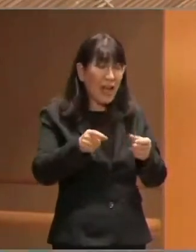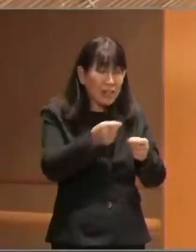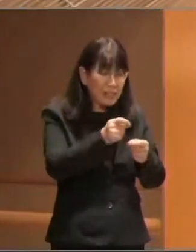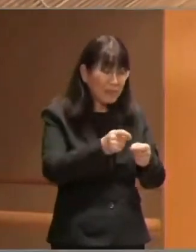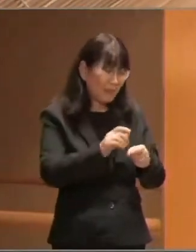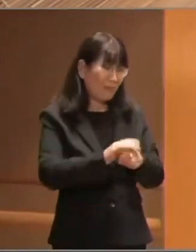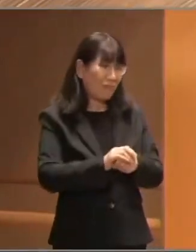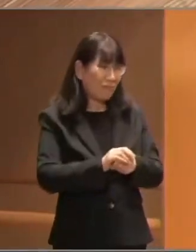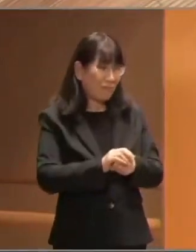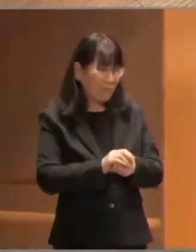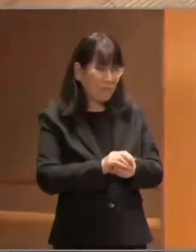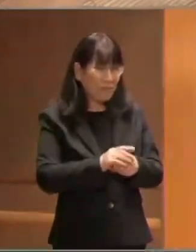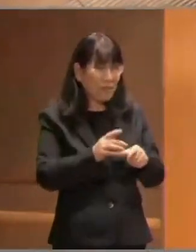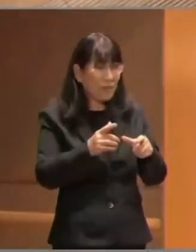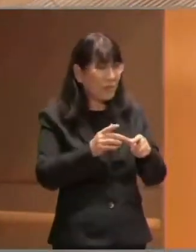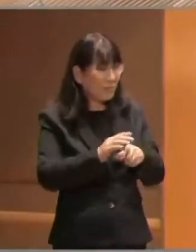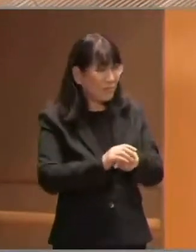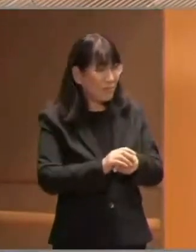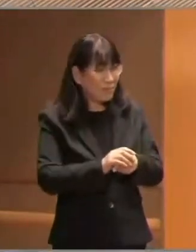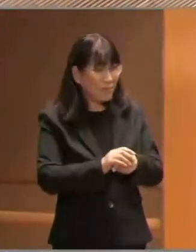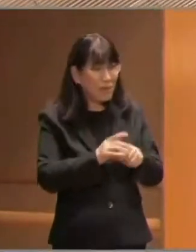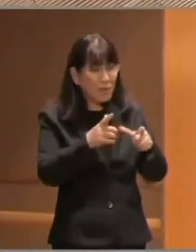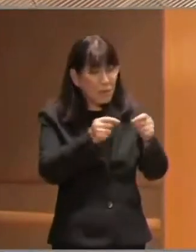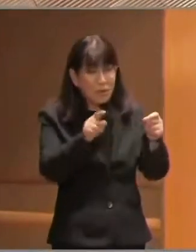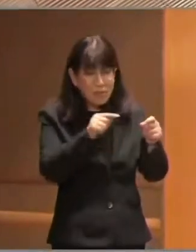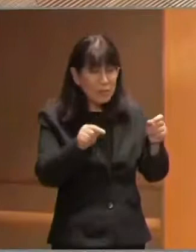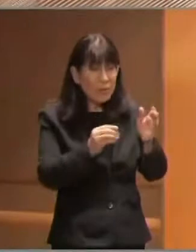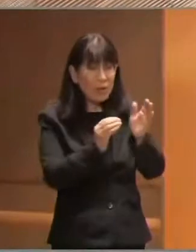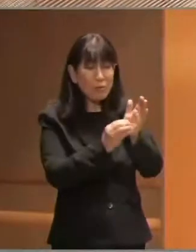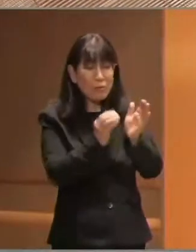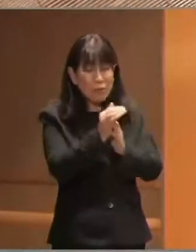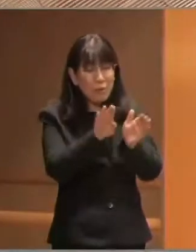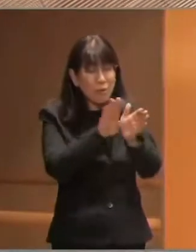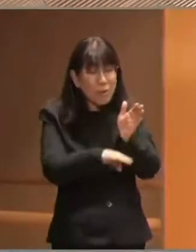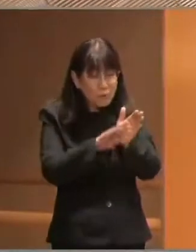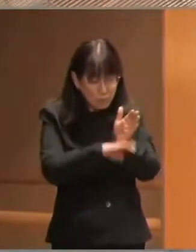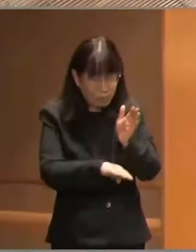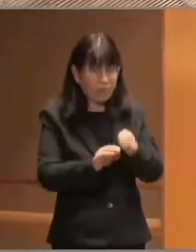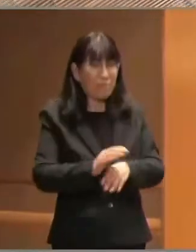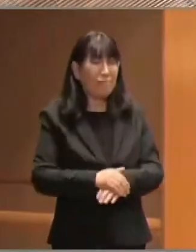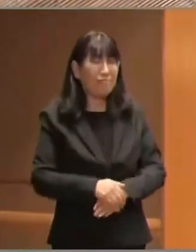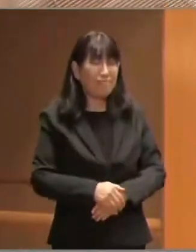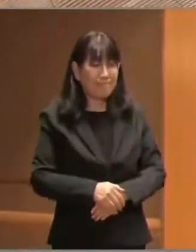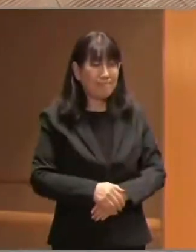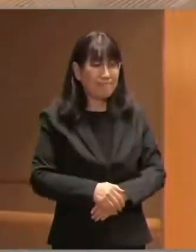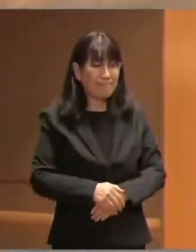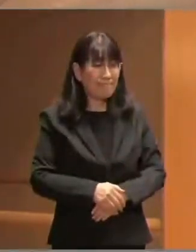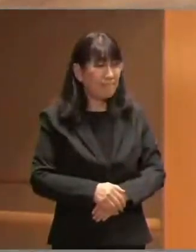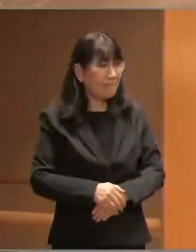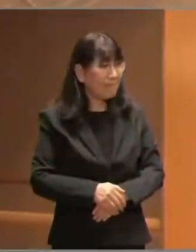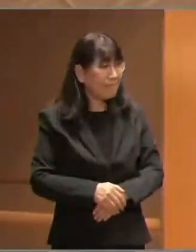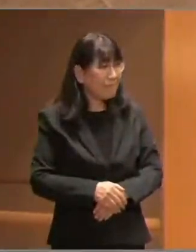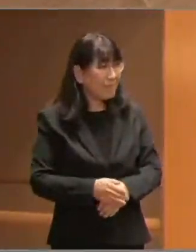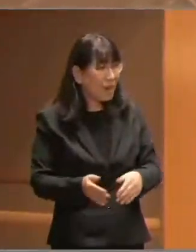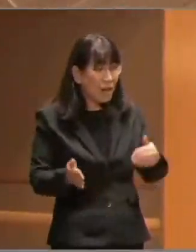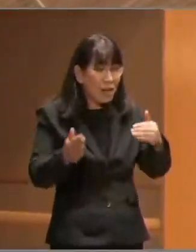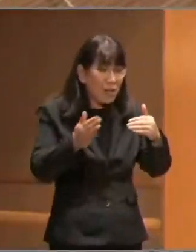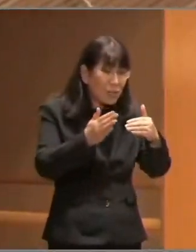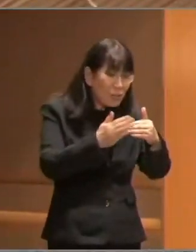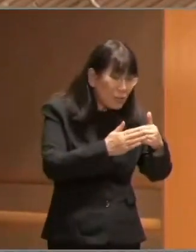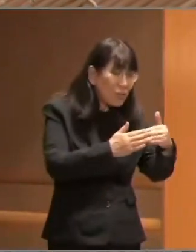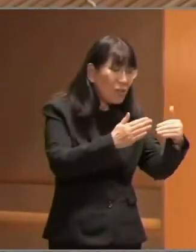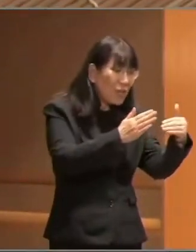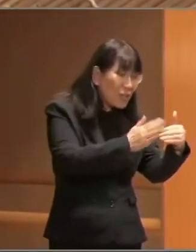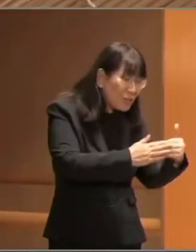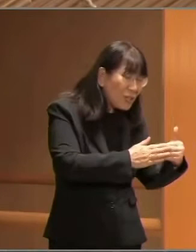lines here. And in Southeast Asia, the screens are having these lines on the bamboo, but in Japan, we